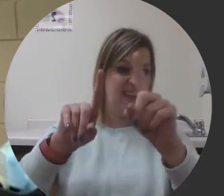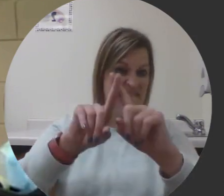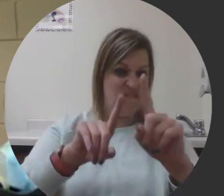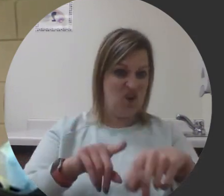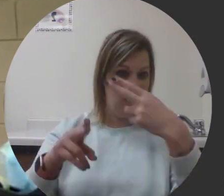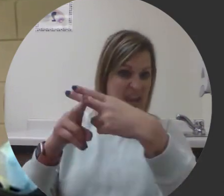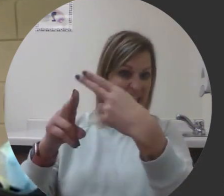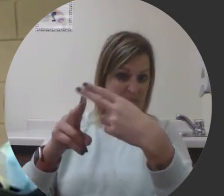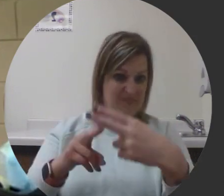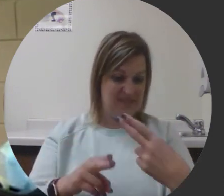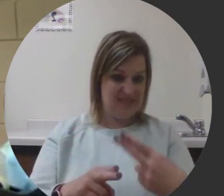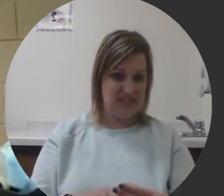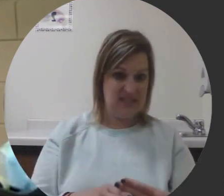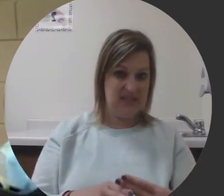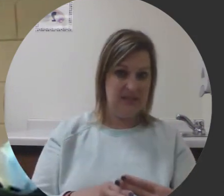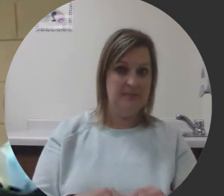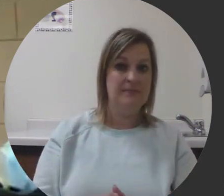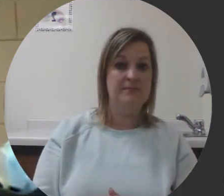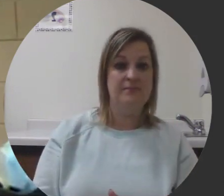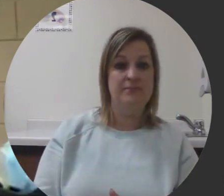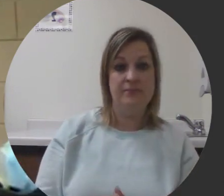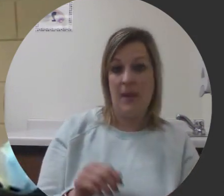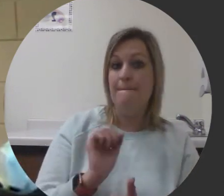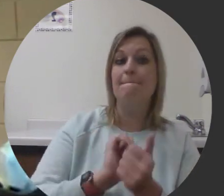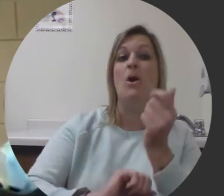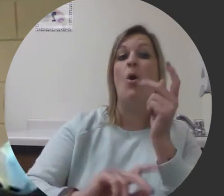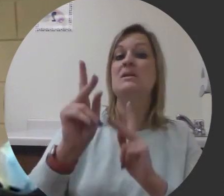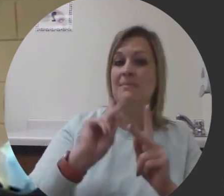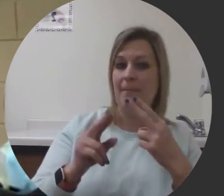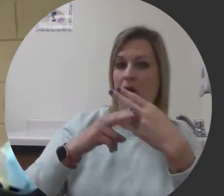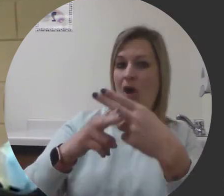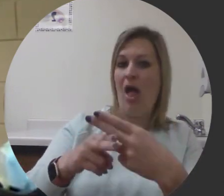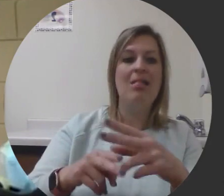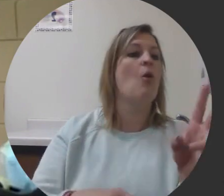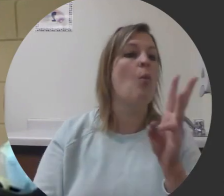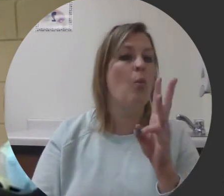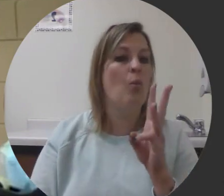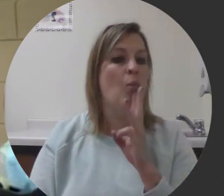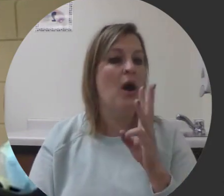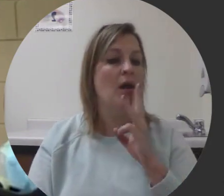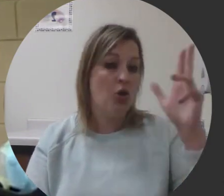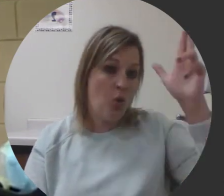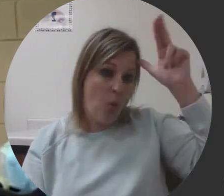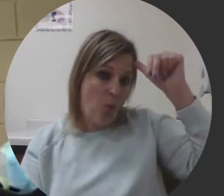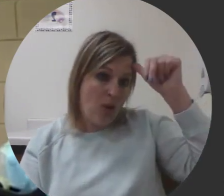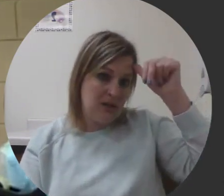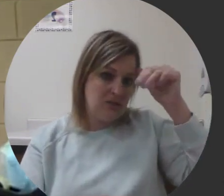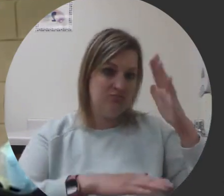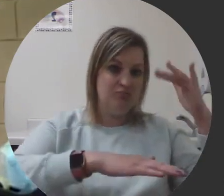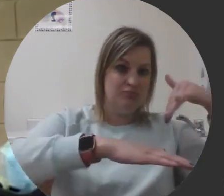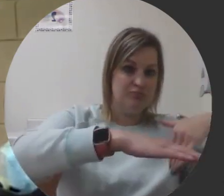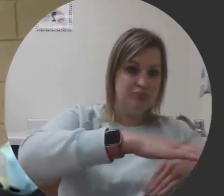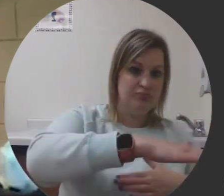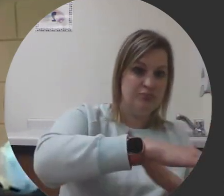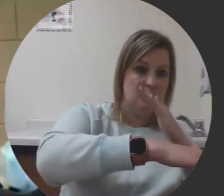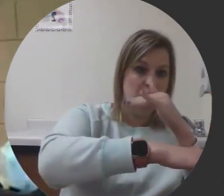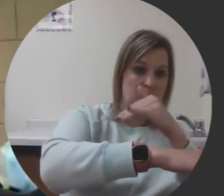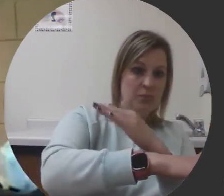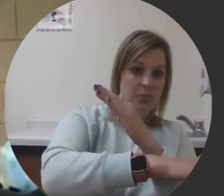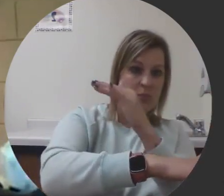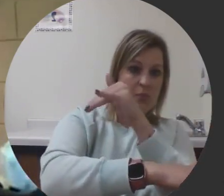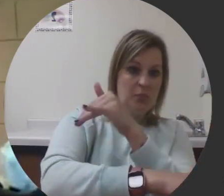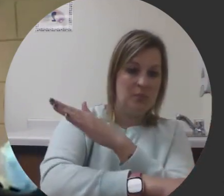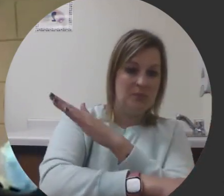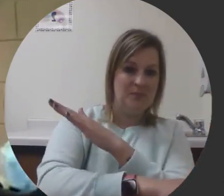other is the one that I like. Most folk call it the water horse. And that is the end of chapter